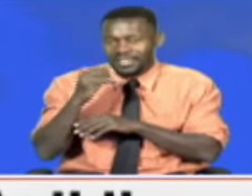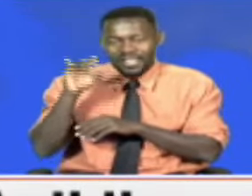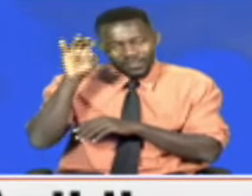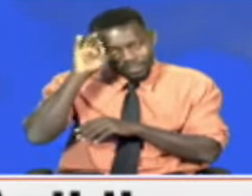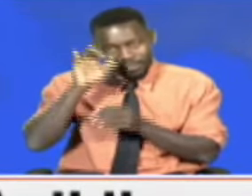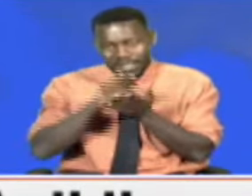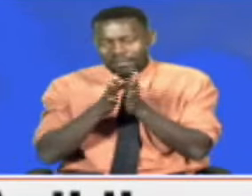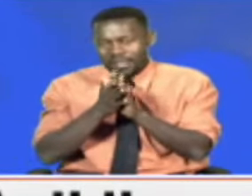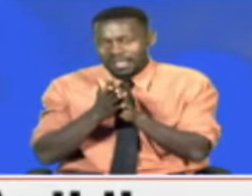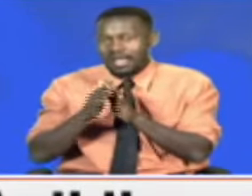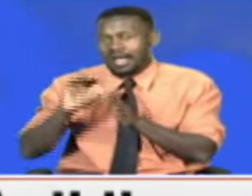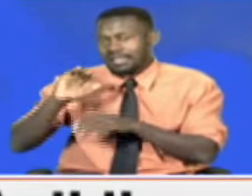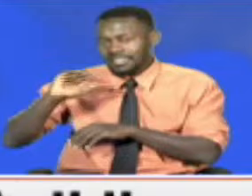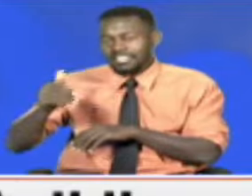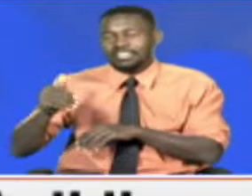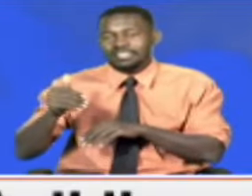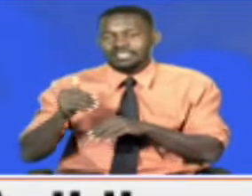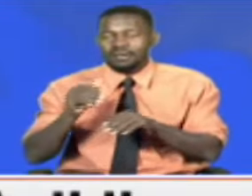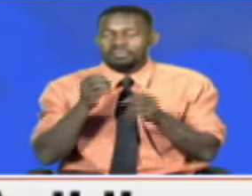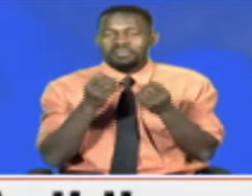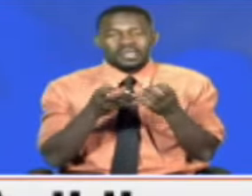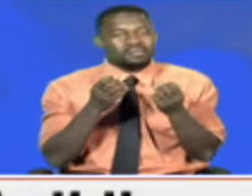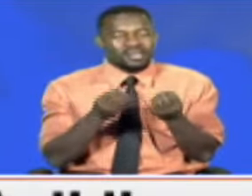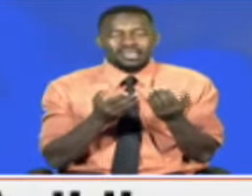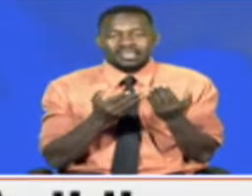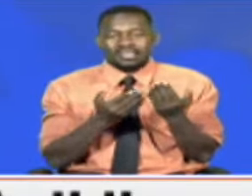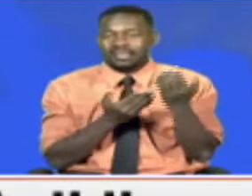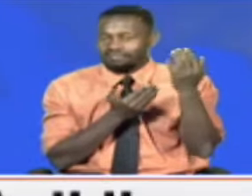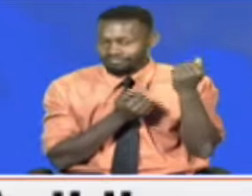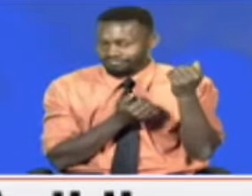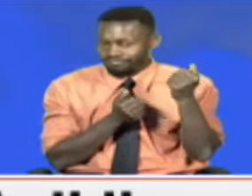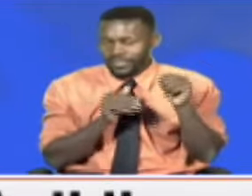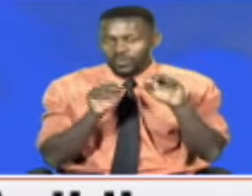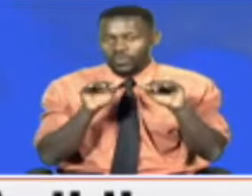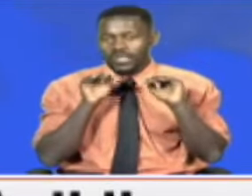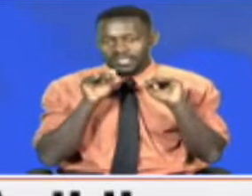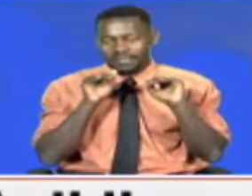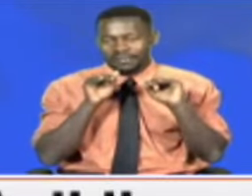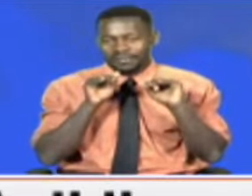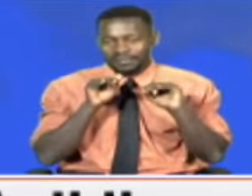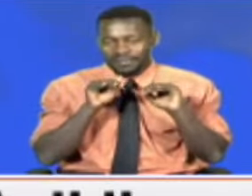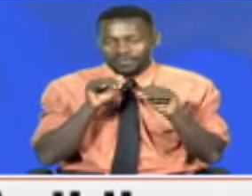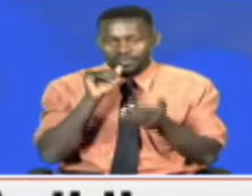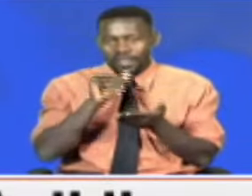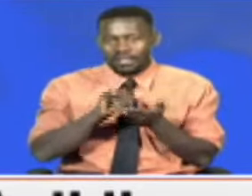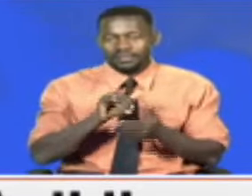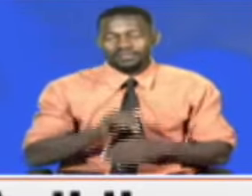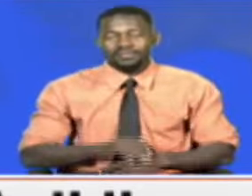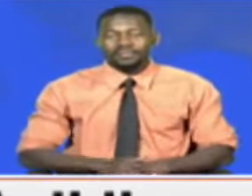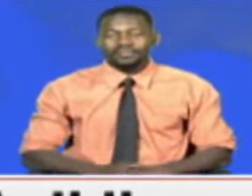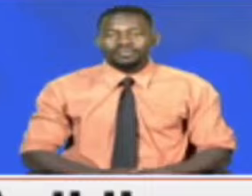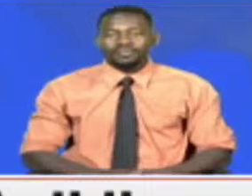wengi kwa hamu kuu. Elvis Kosgei, KT News, katika county ya Singishu.